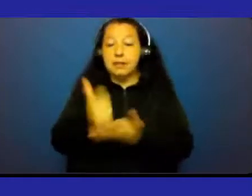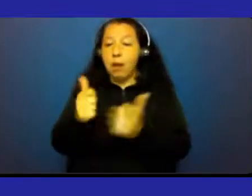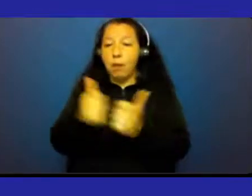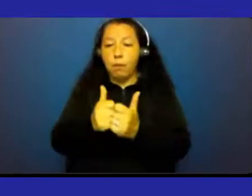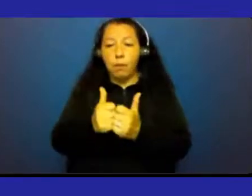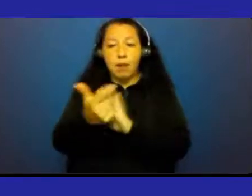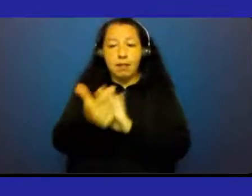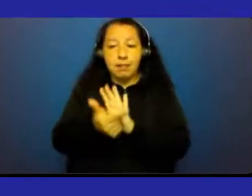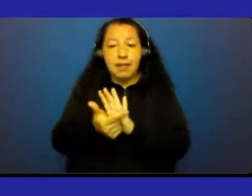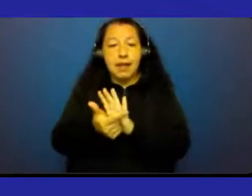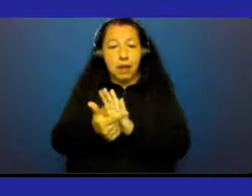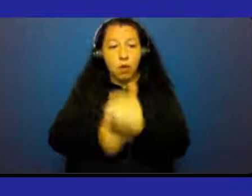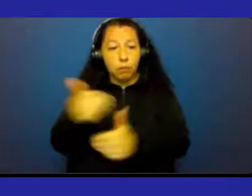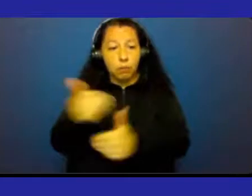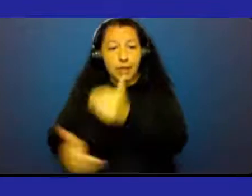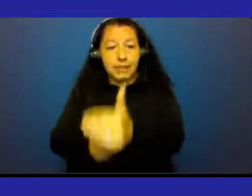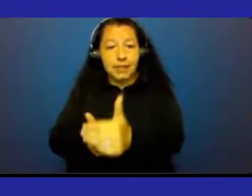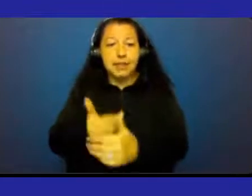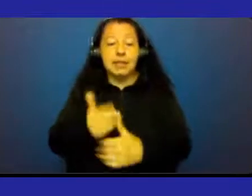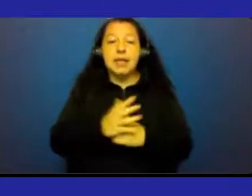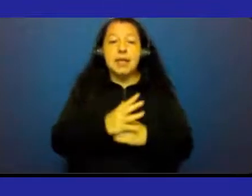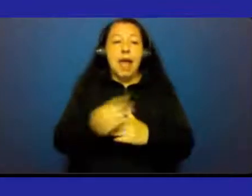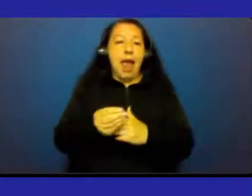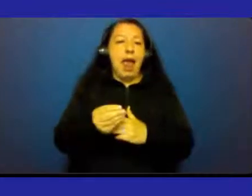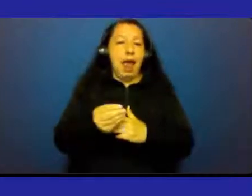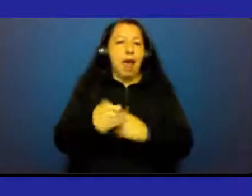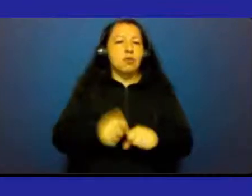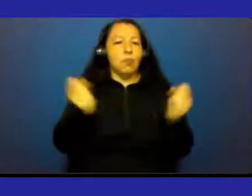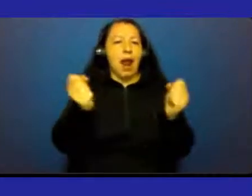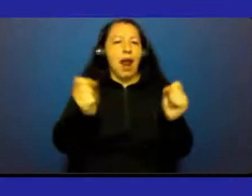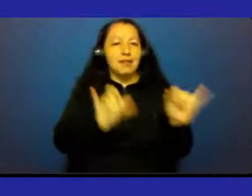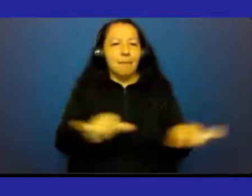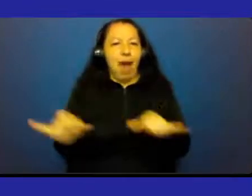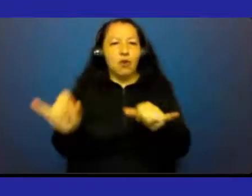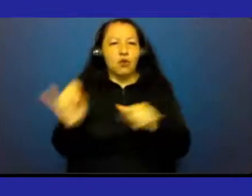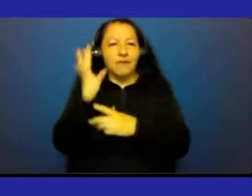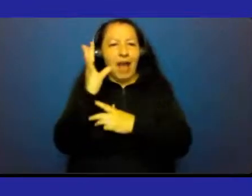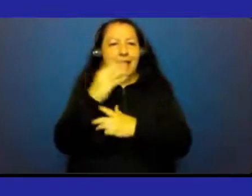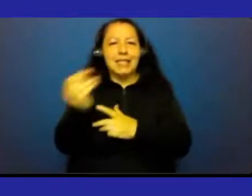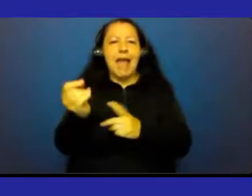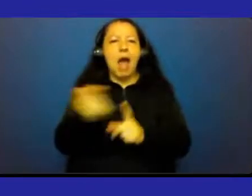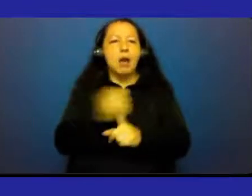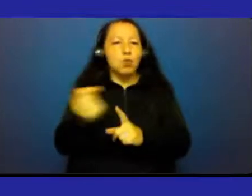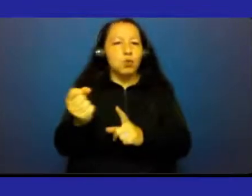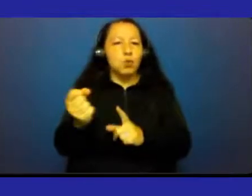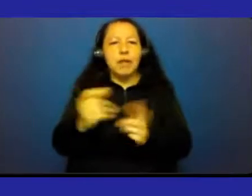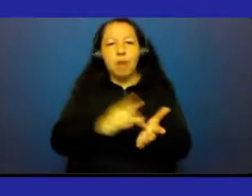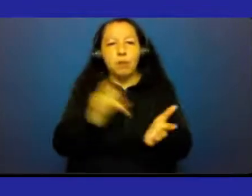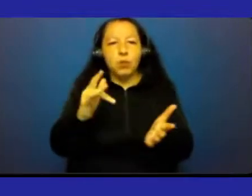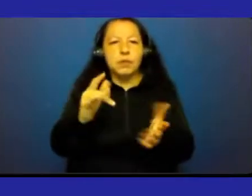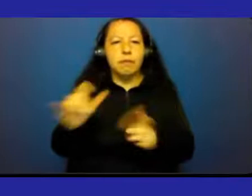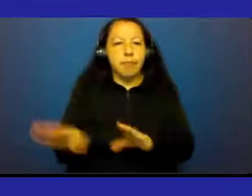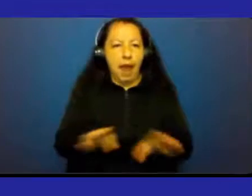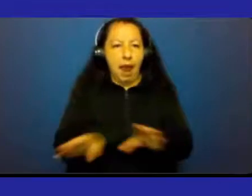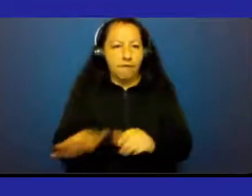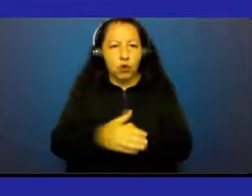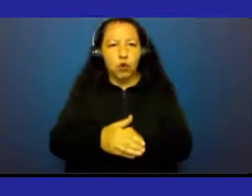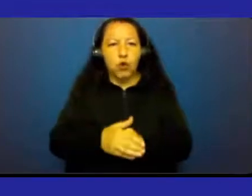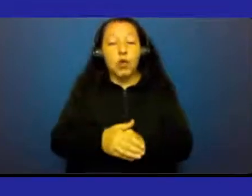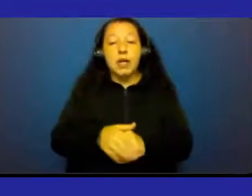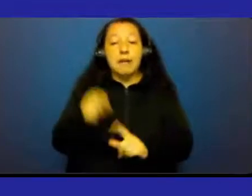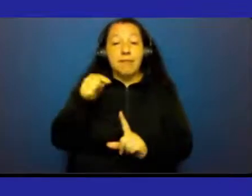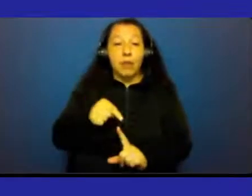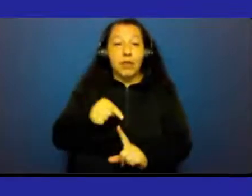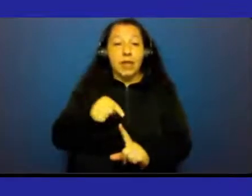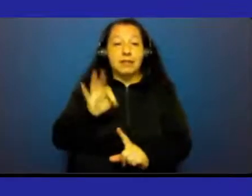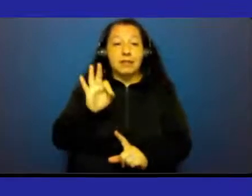and recognizing patterns of violence and abusive behavior. The fellowship will be a significant asset to our